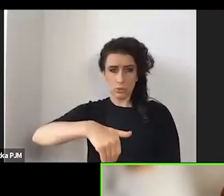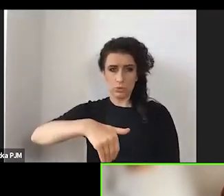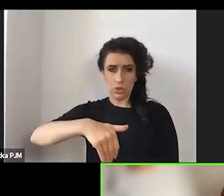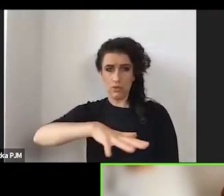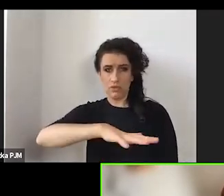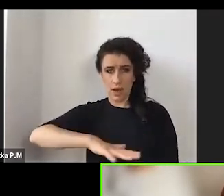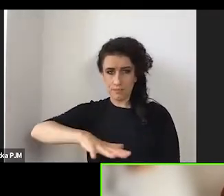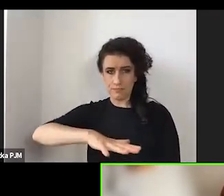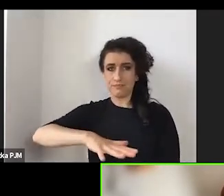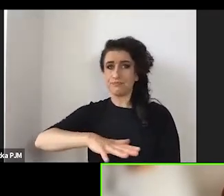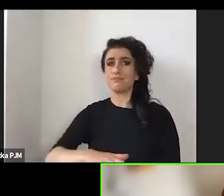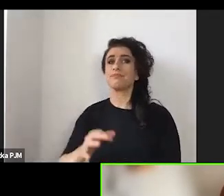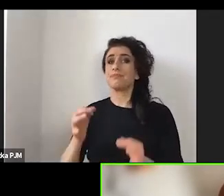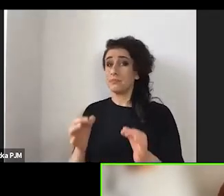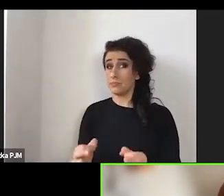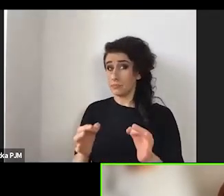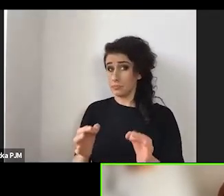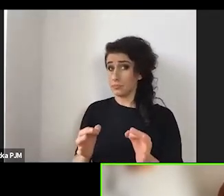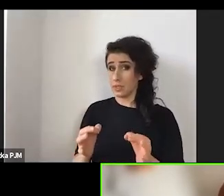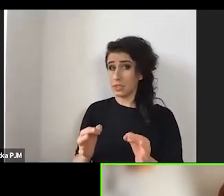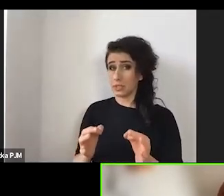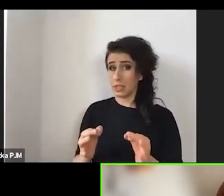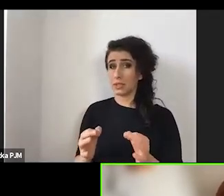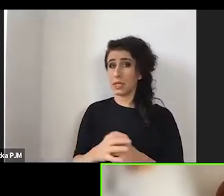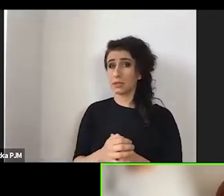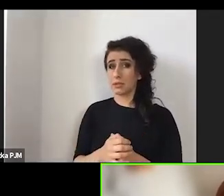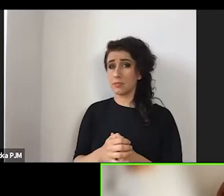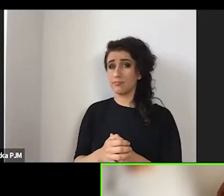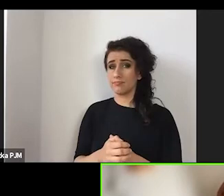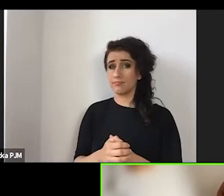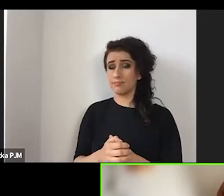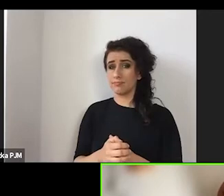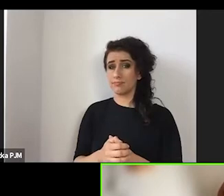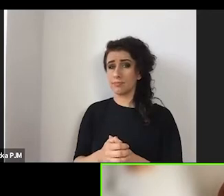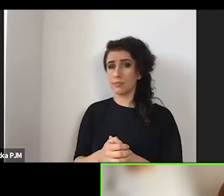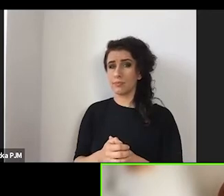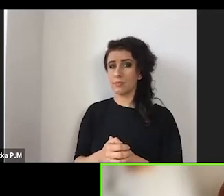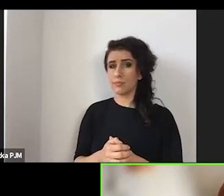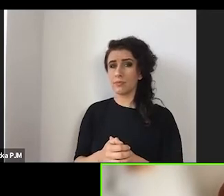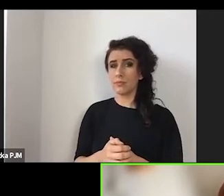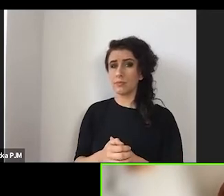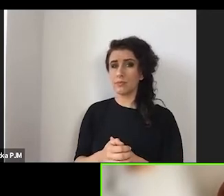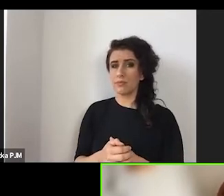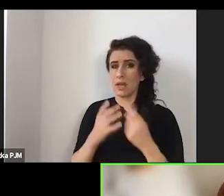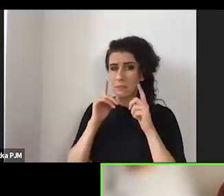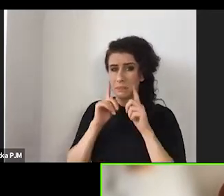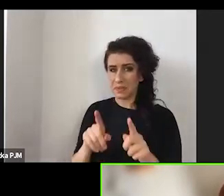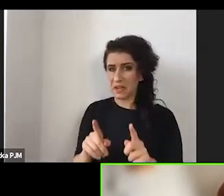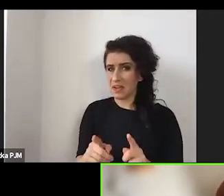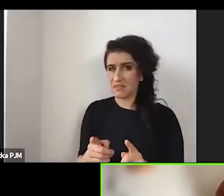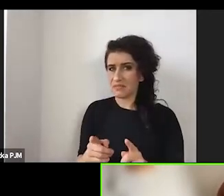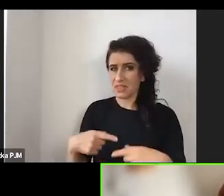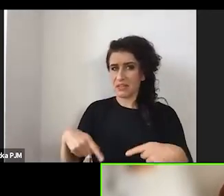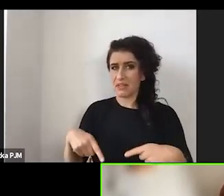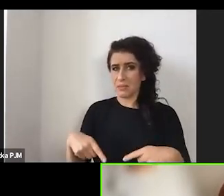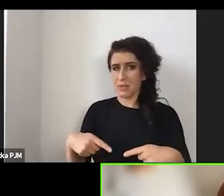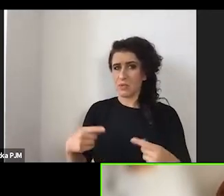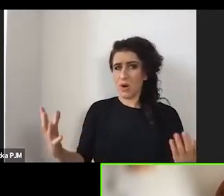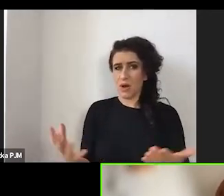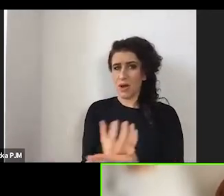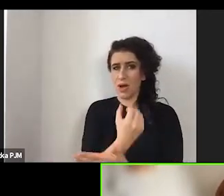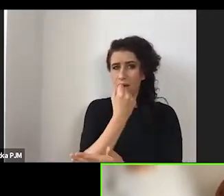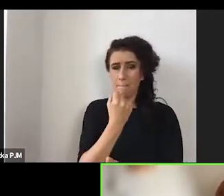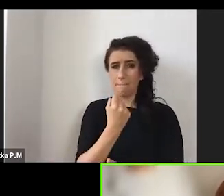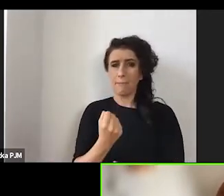going to reach any of our goals of the SDGs for 2030 because the economy is